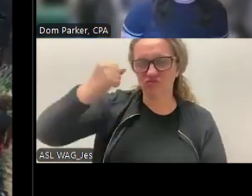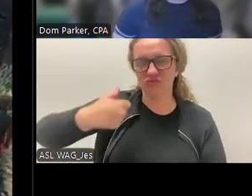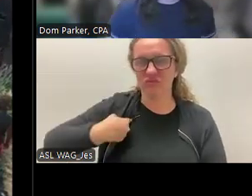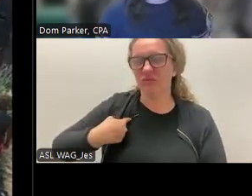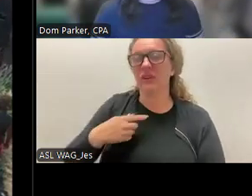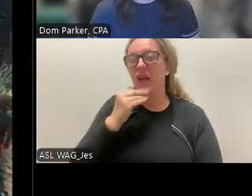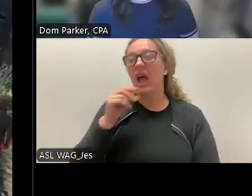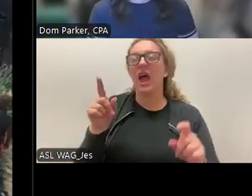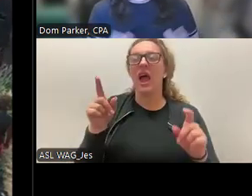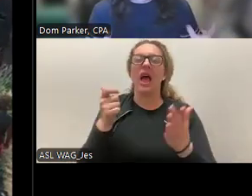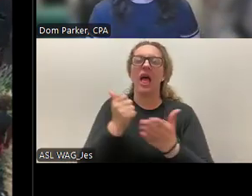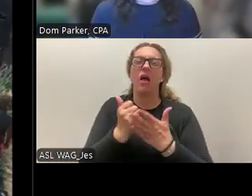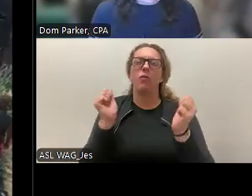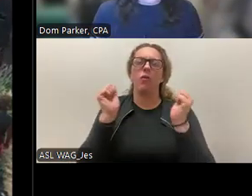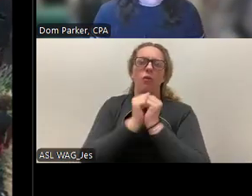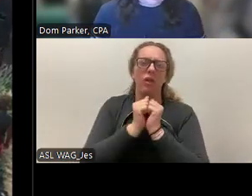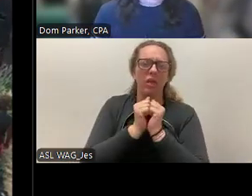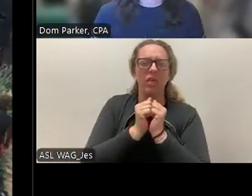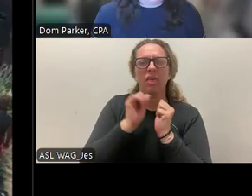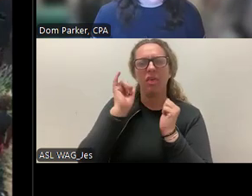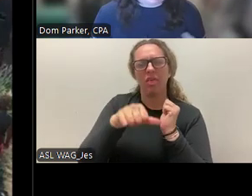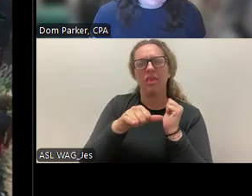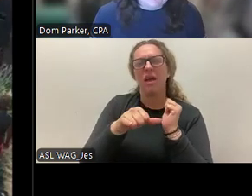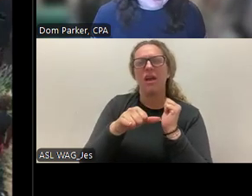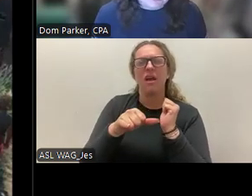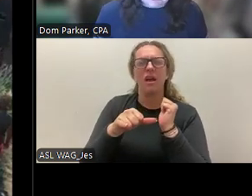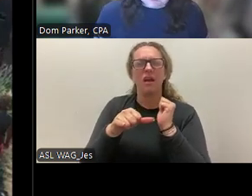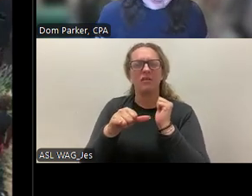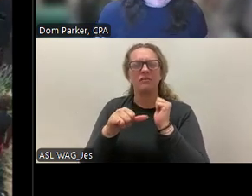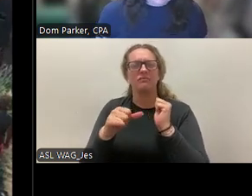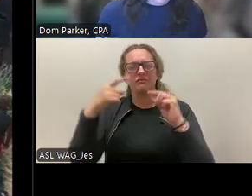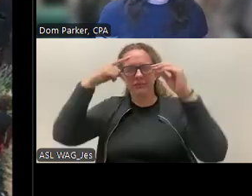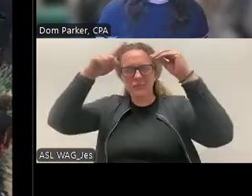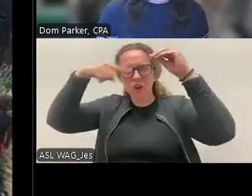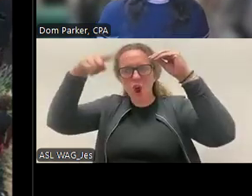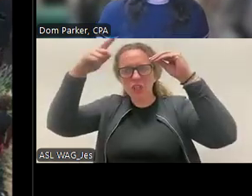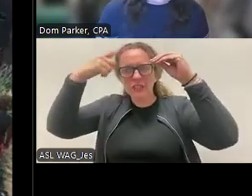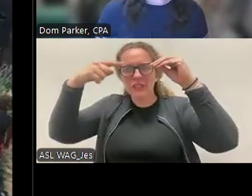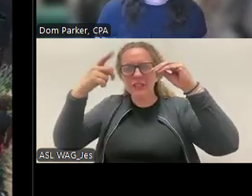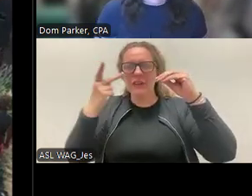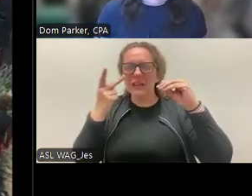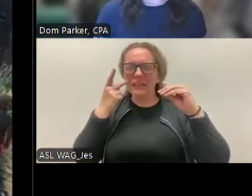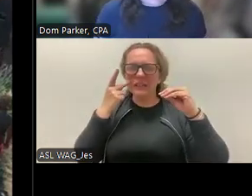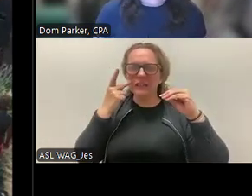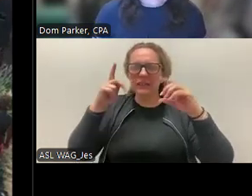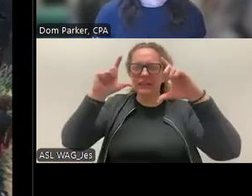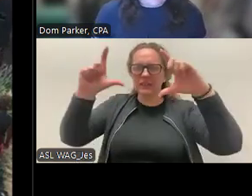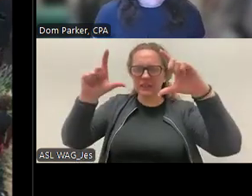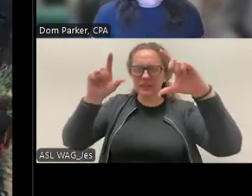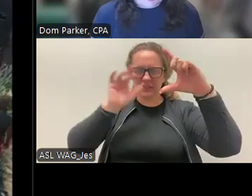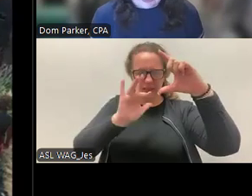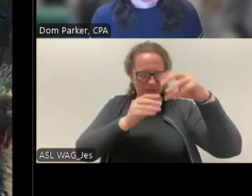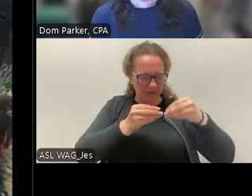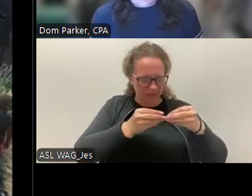with the cognitive aspect, where everything is laid out in a way that I can see it, like down the bottom. I can see my actions, my bonus